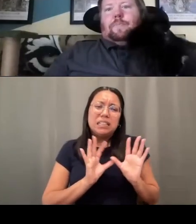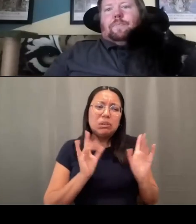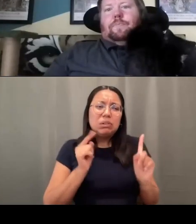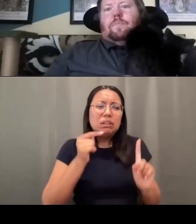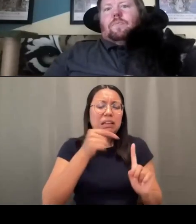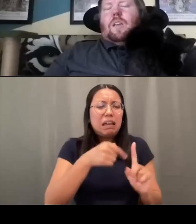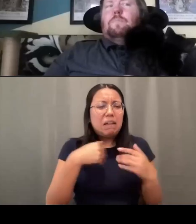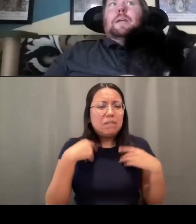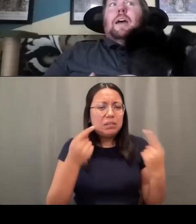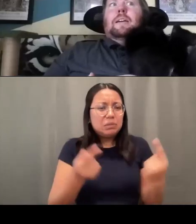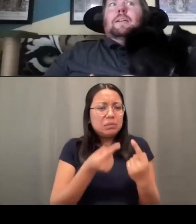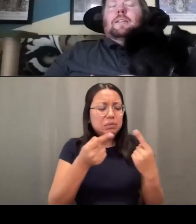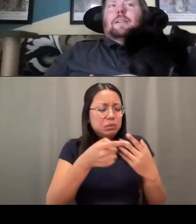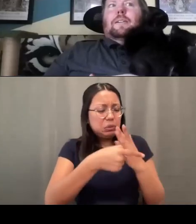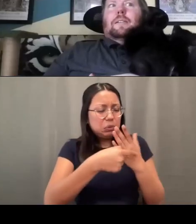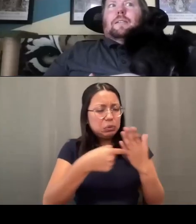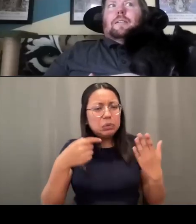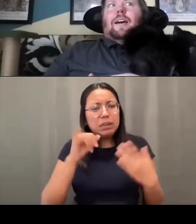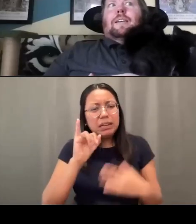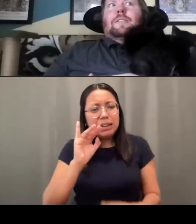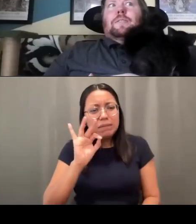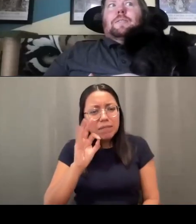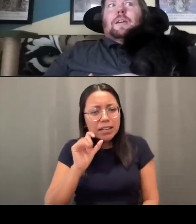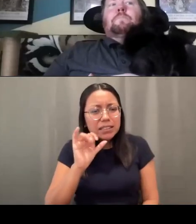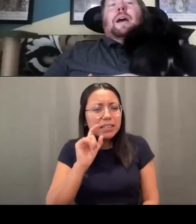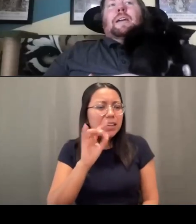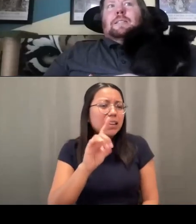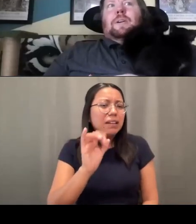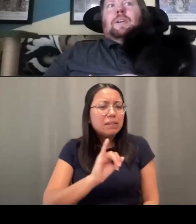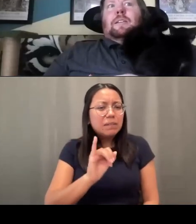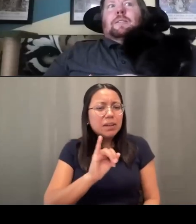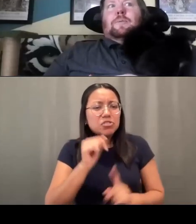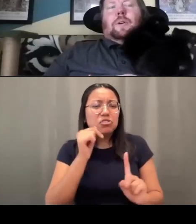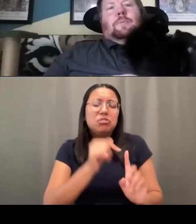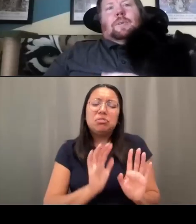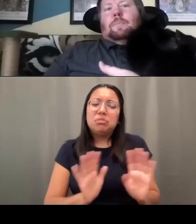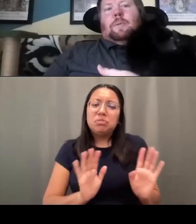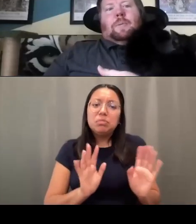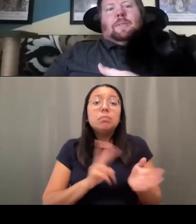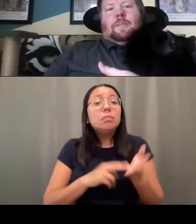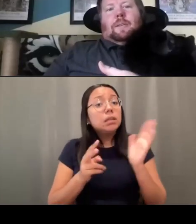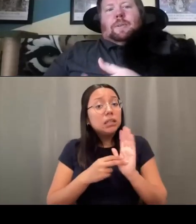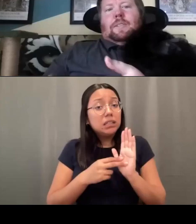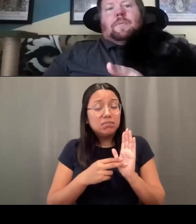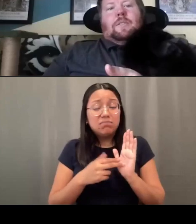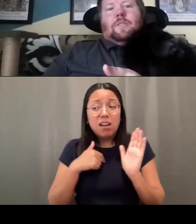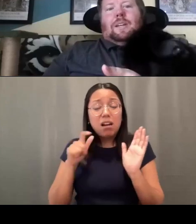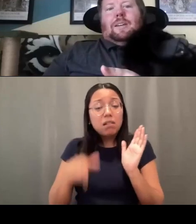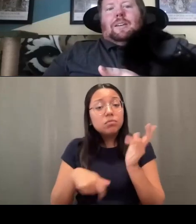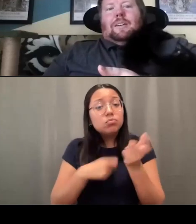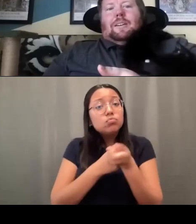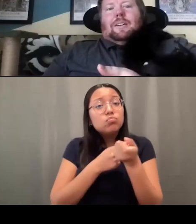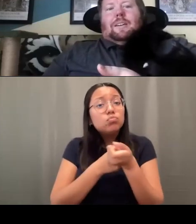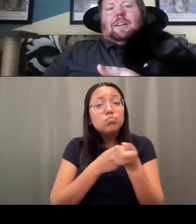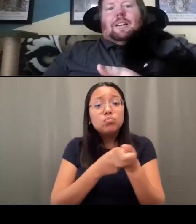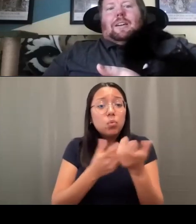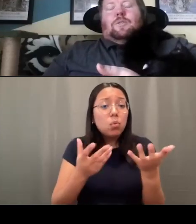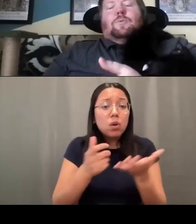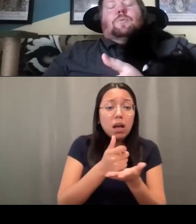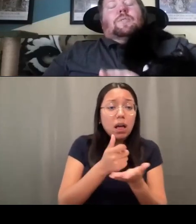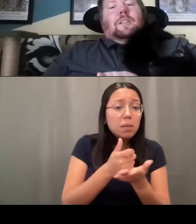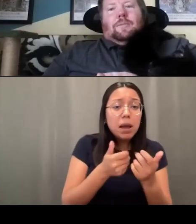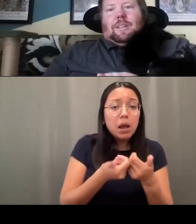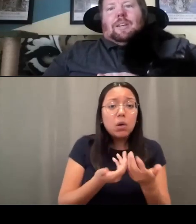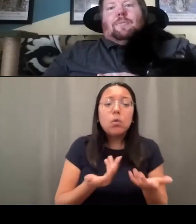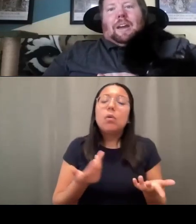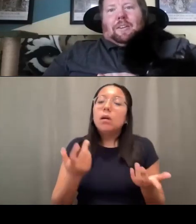that? But I in my experience working with people with self-injury,